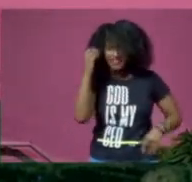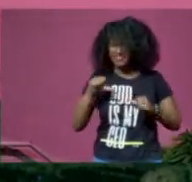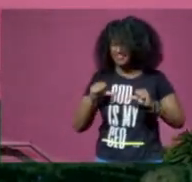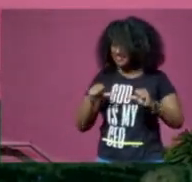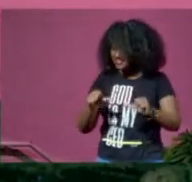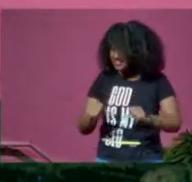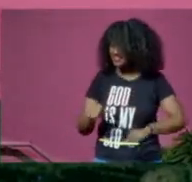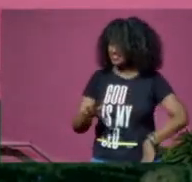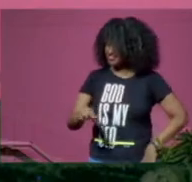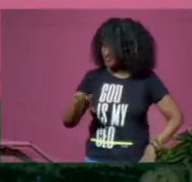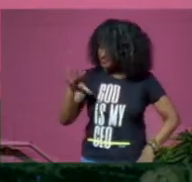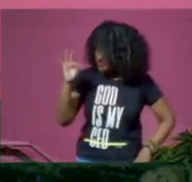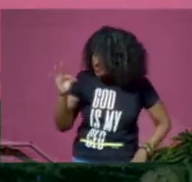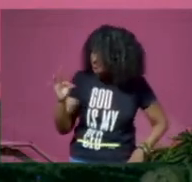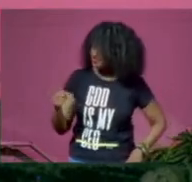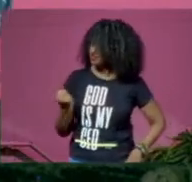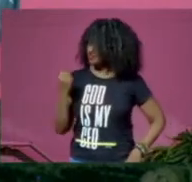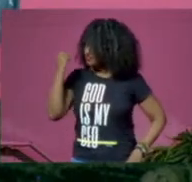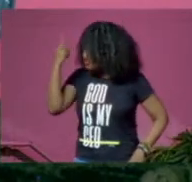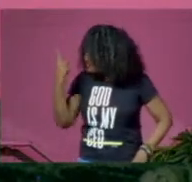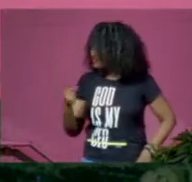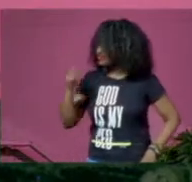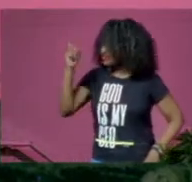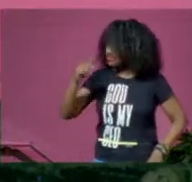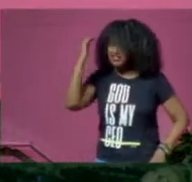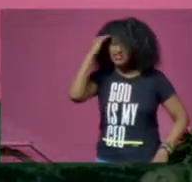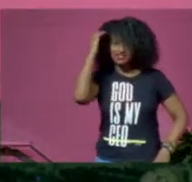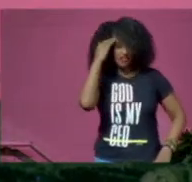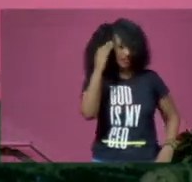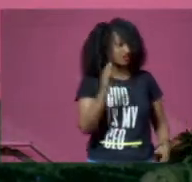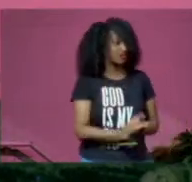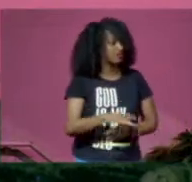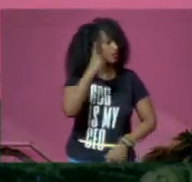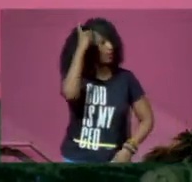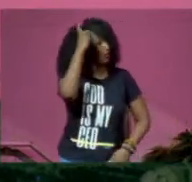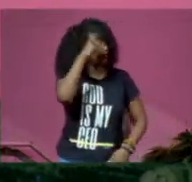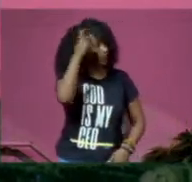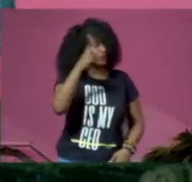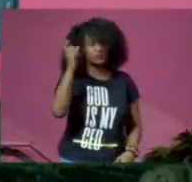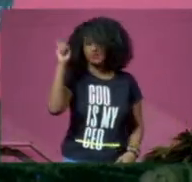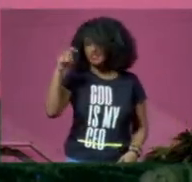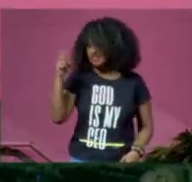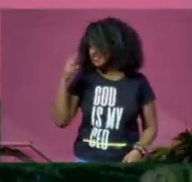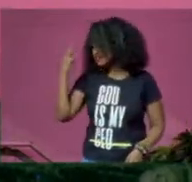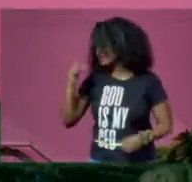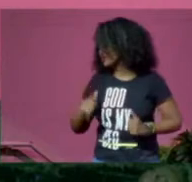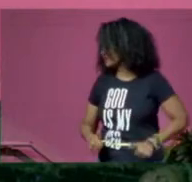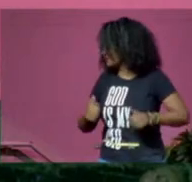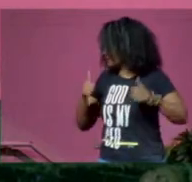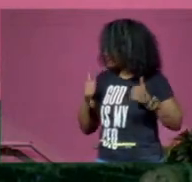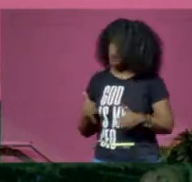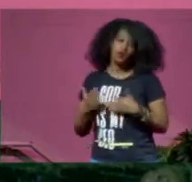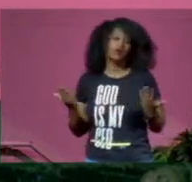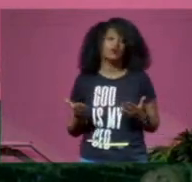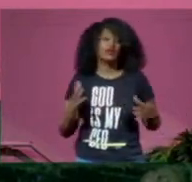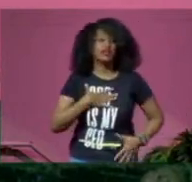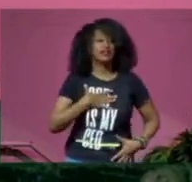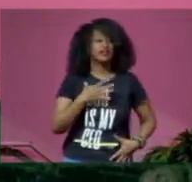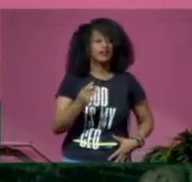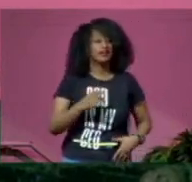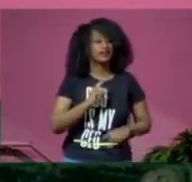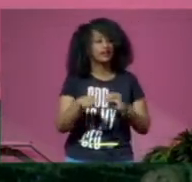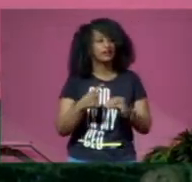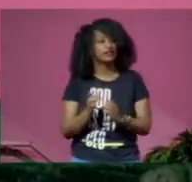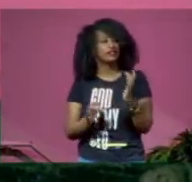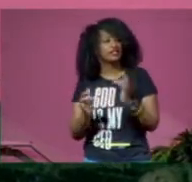to acquire, some understanding that he's got to pull down, some wisdom that he's got to produce. And what I like about Jesus is that he